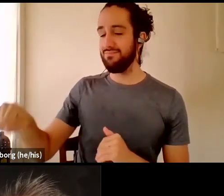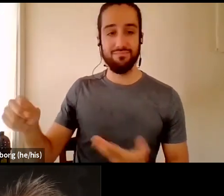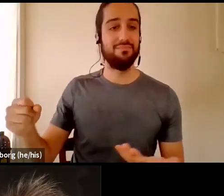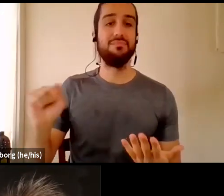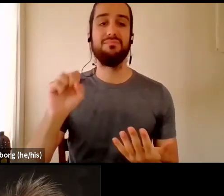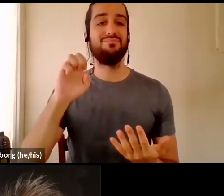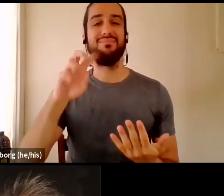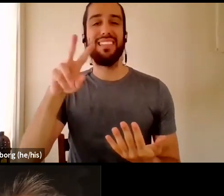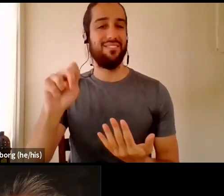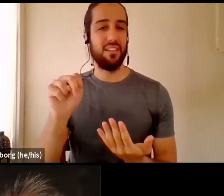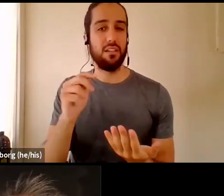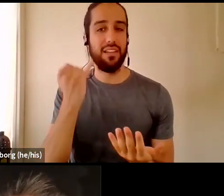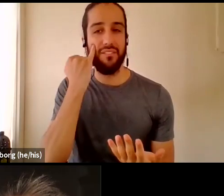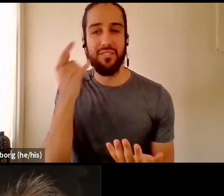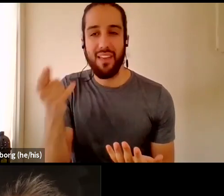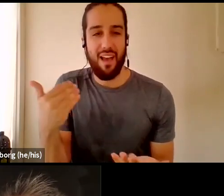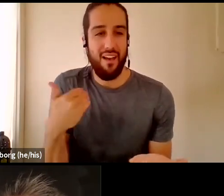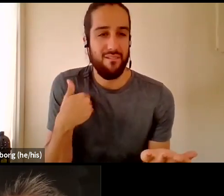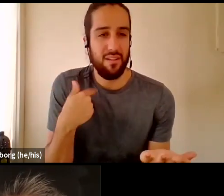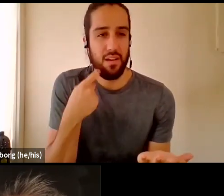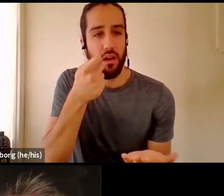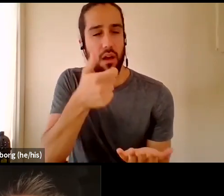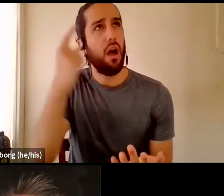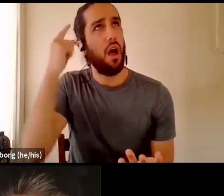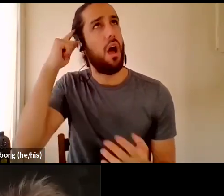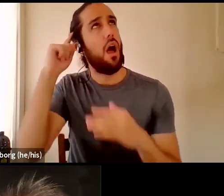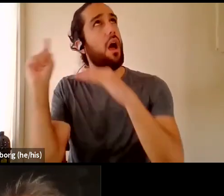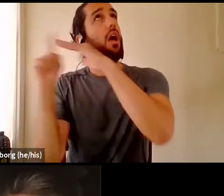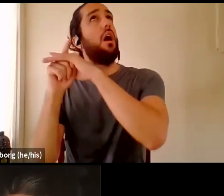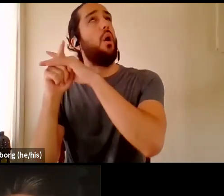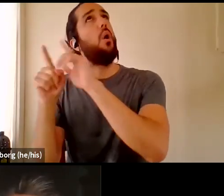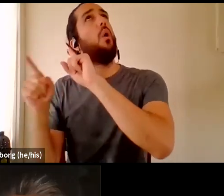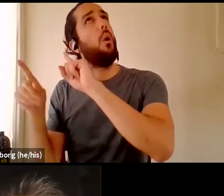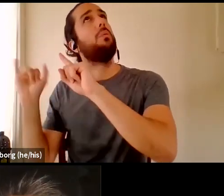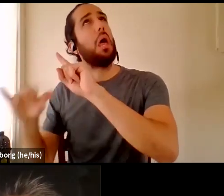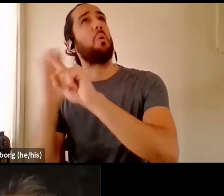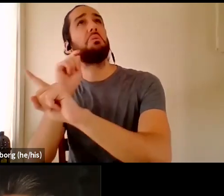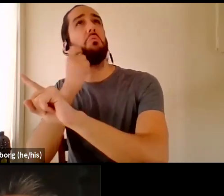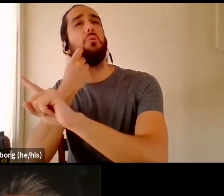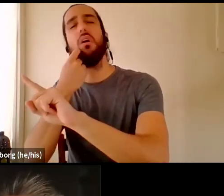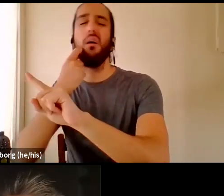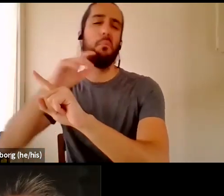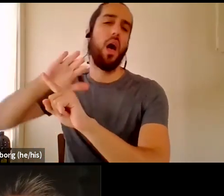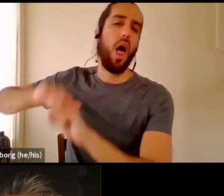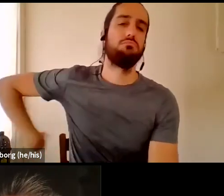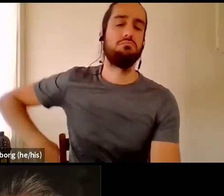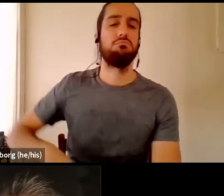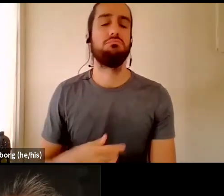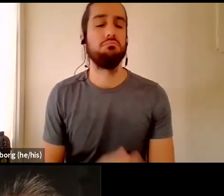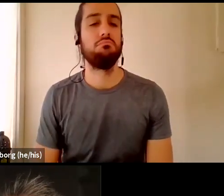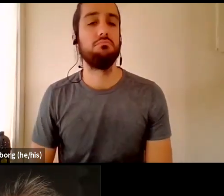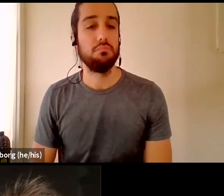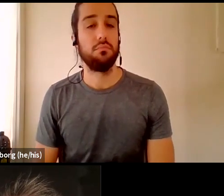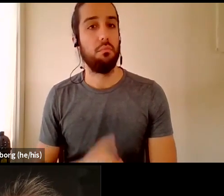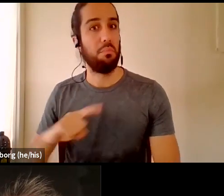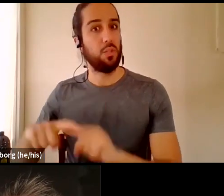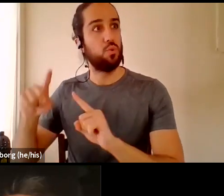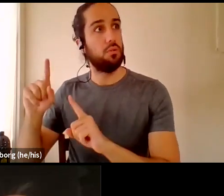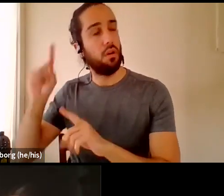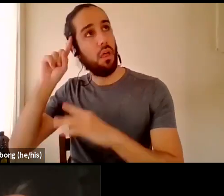of a, like, oh, wouldn't that be cool? Oh, but no, is to open up a